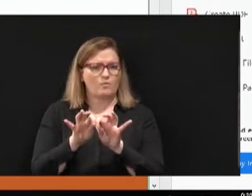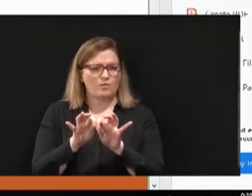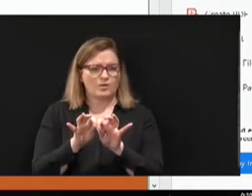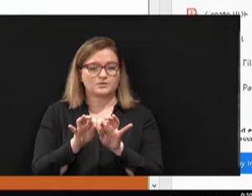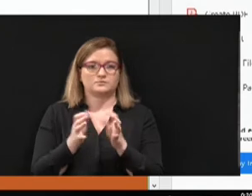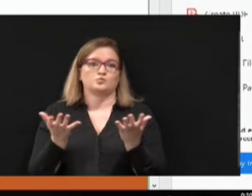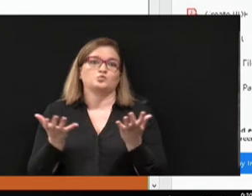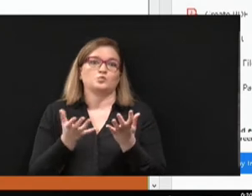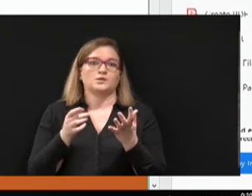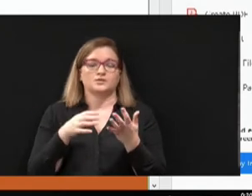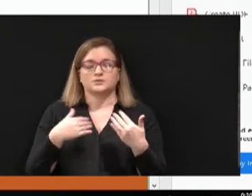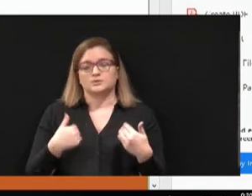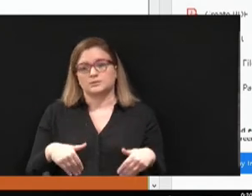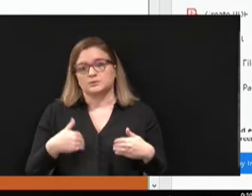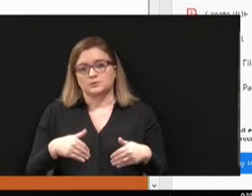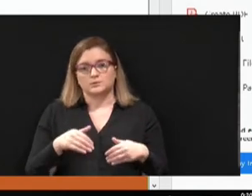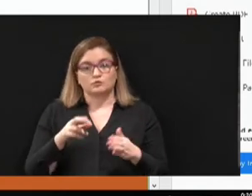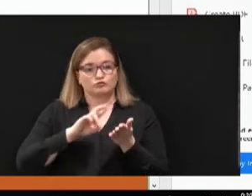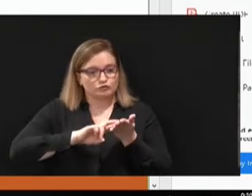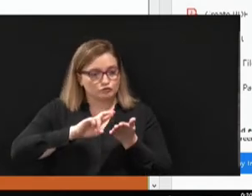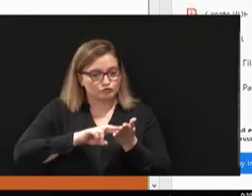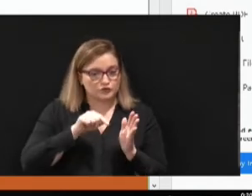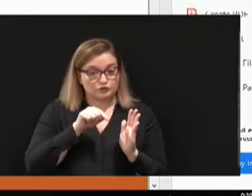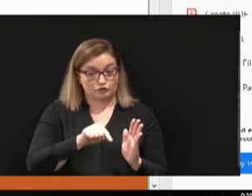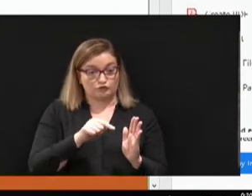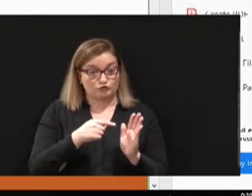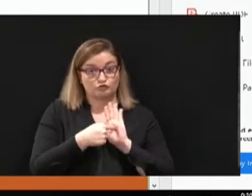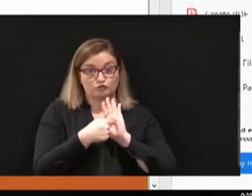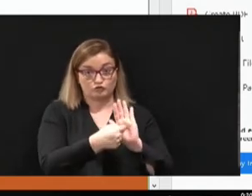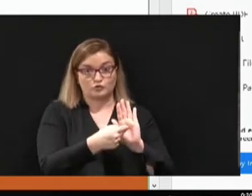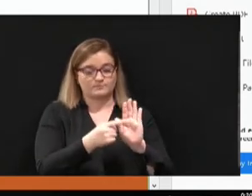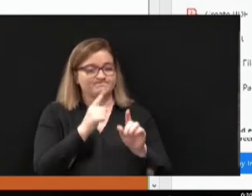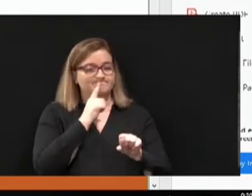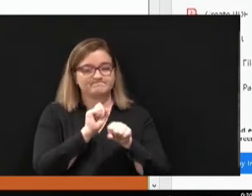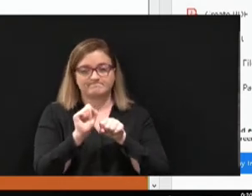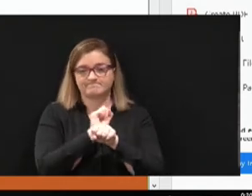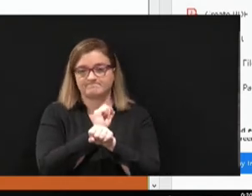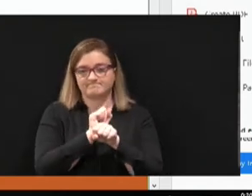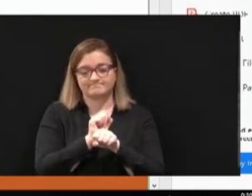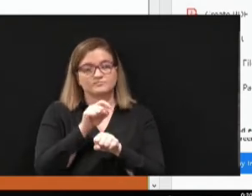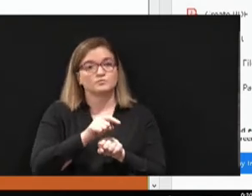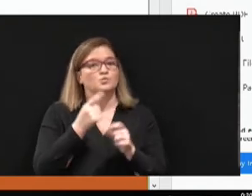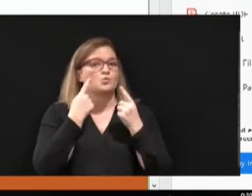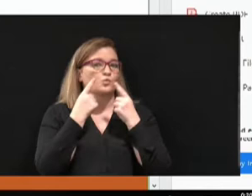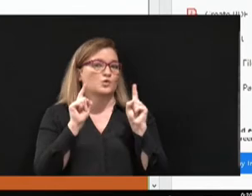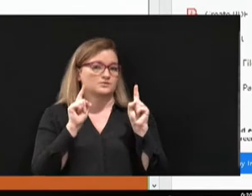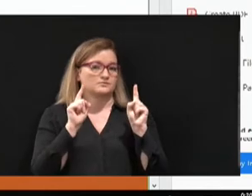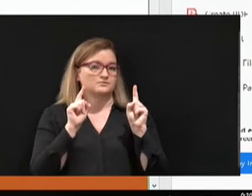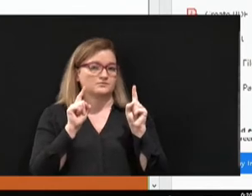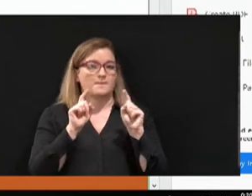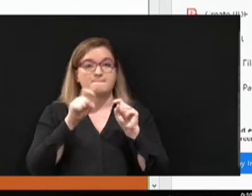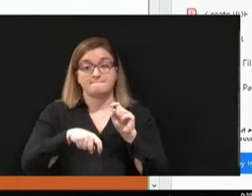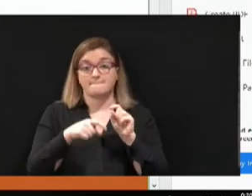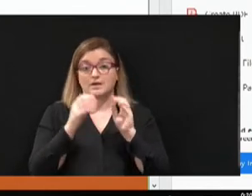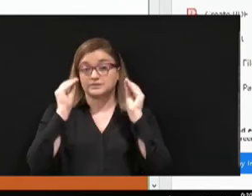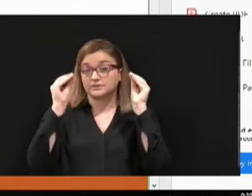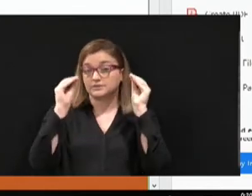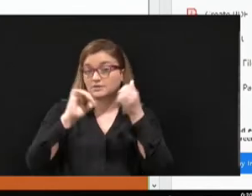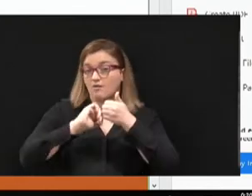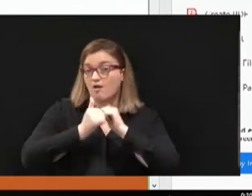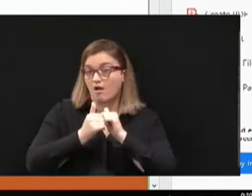really, the research says, really does work. It must be taught systematically and